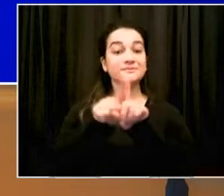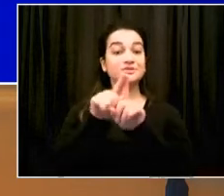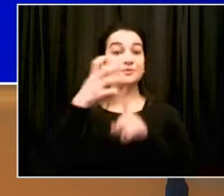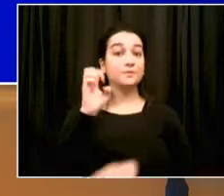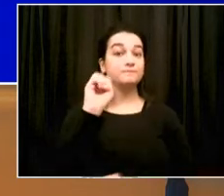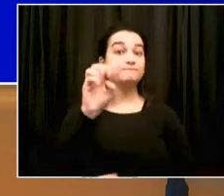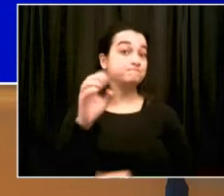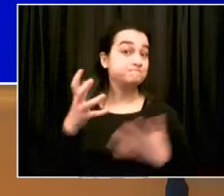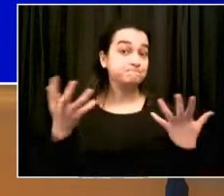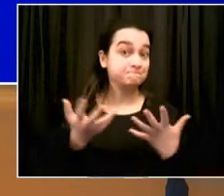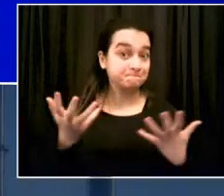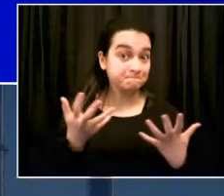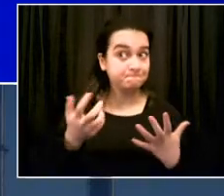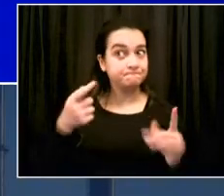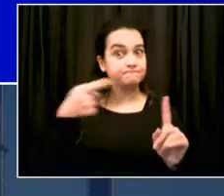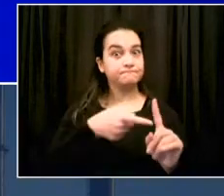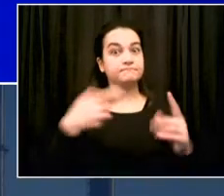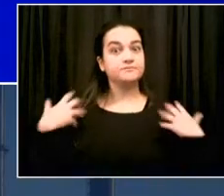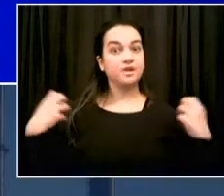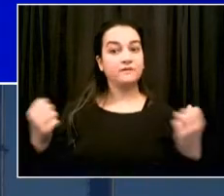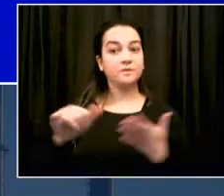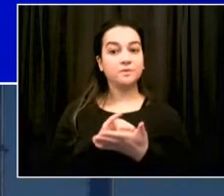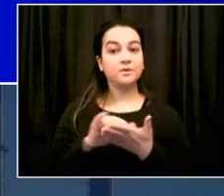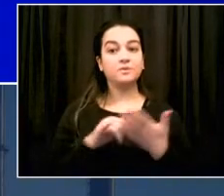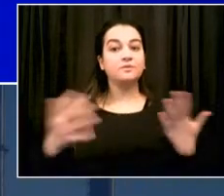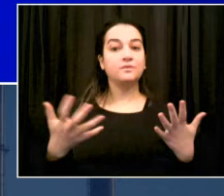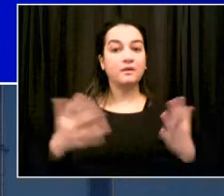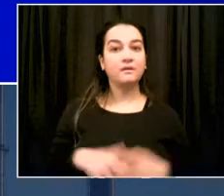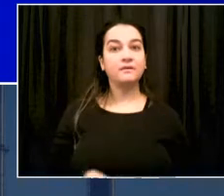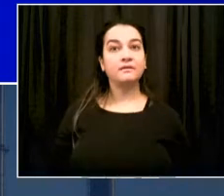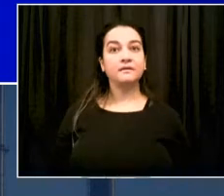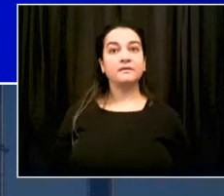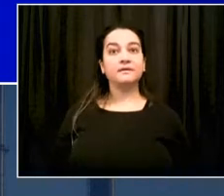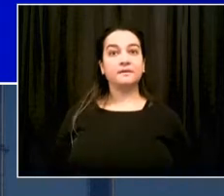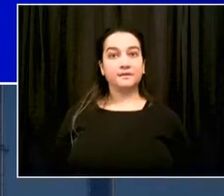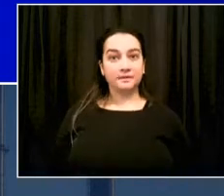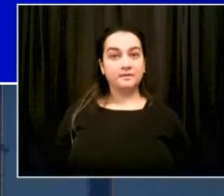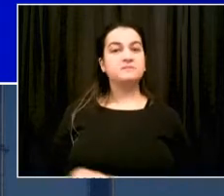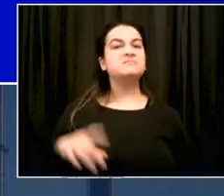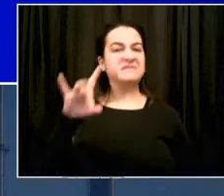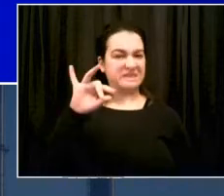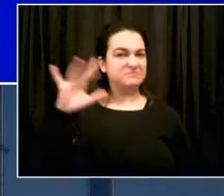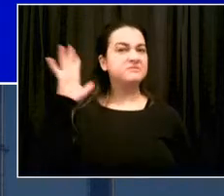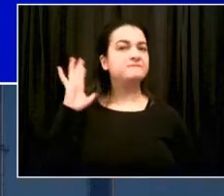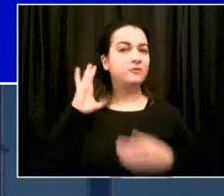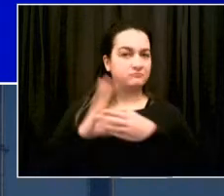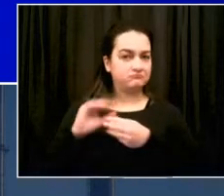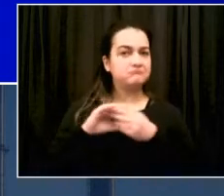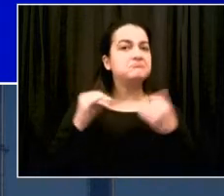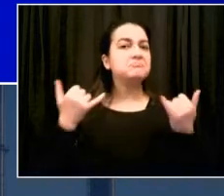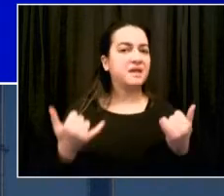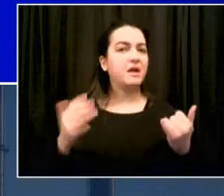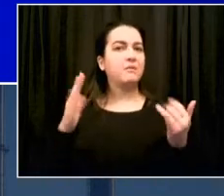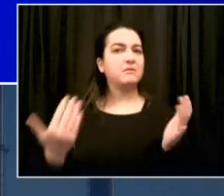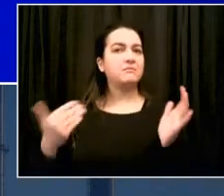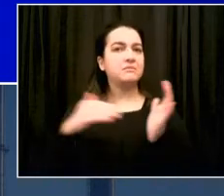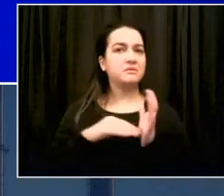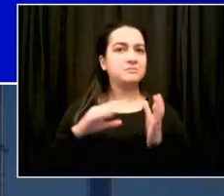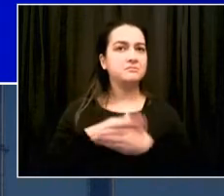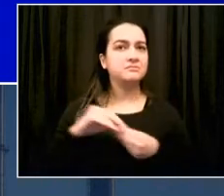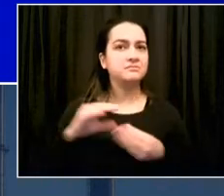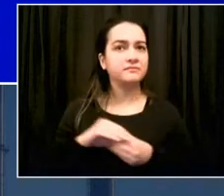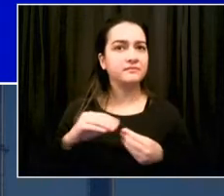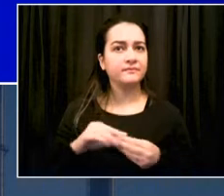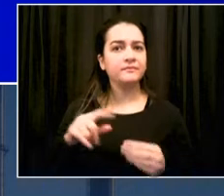environmental justice for all report card. We've got to look at exactly what is going on and what we need to do to address